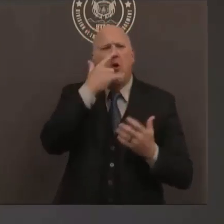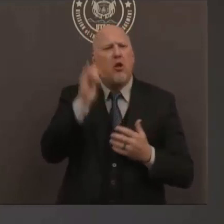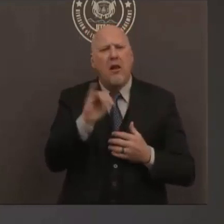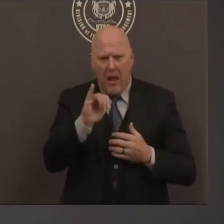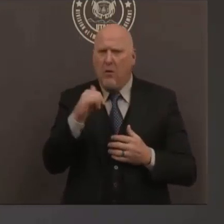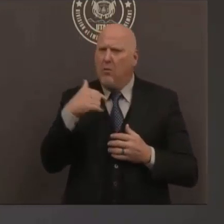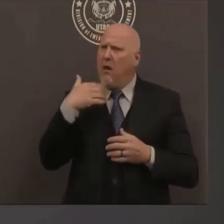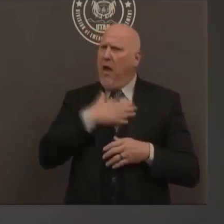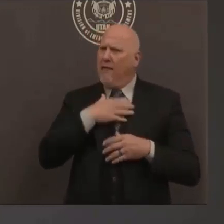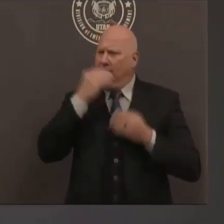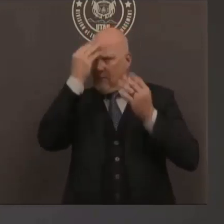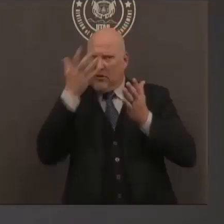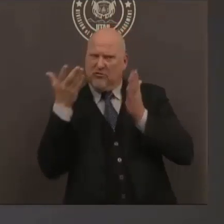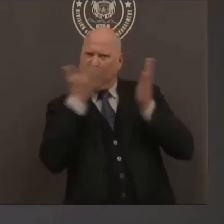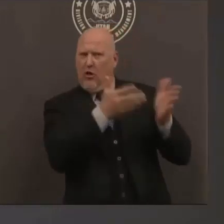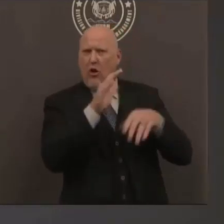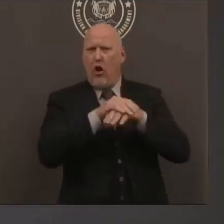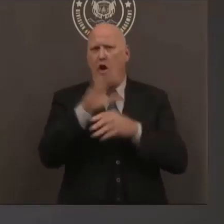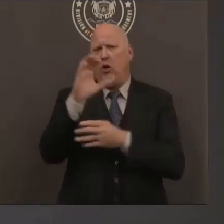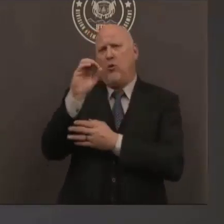plan. It's a new and